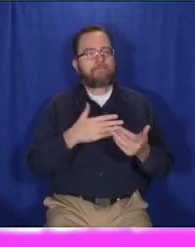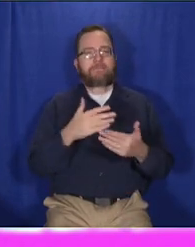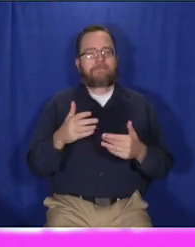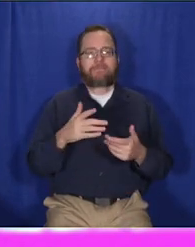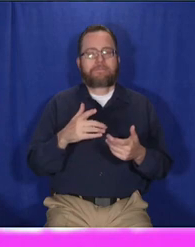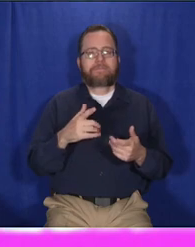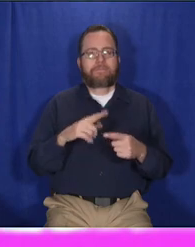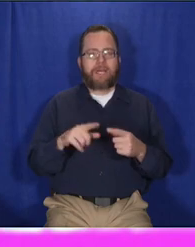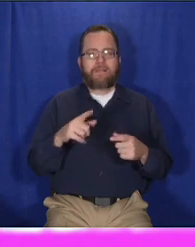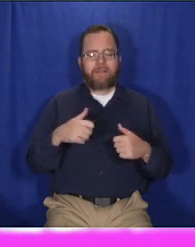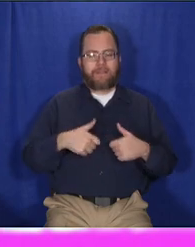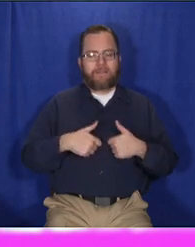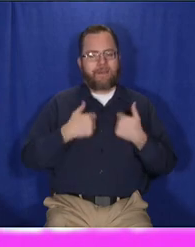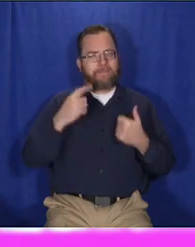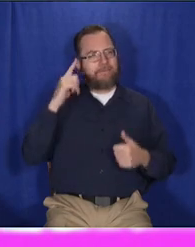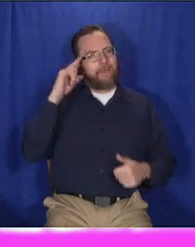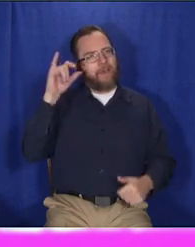eternity.